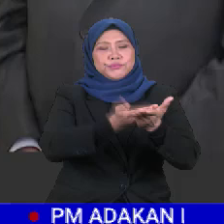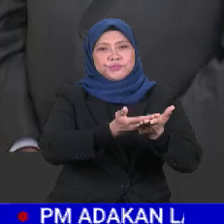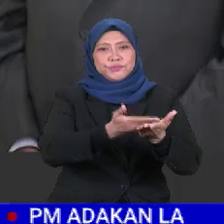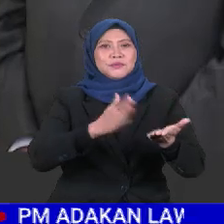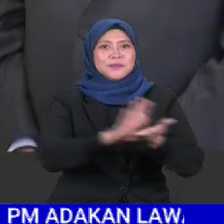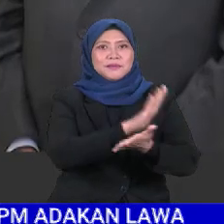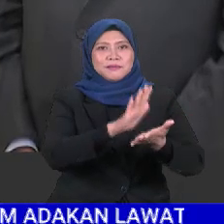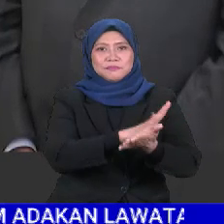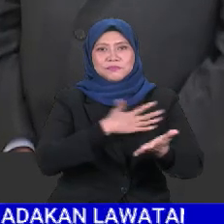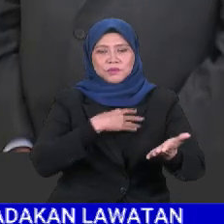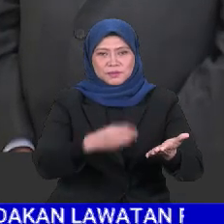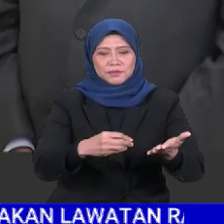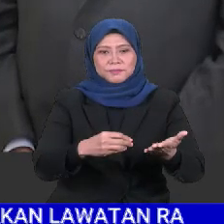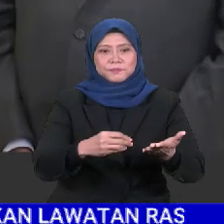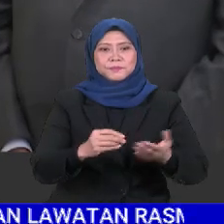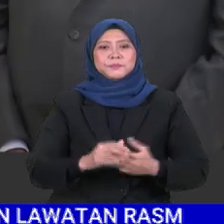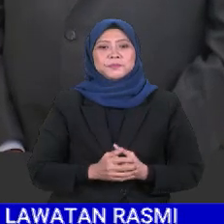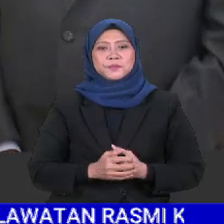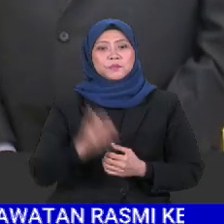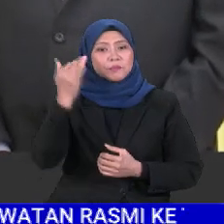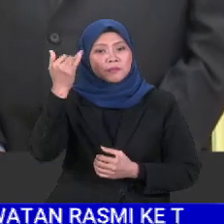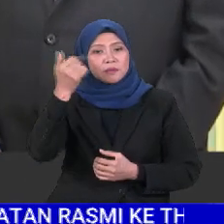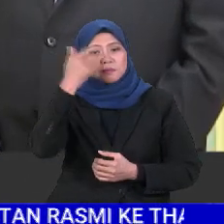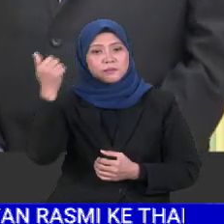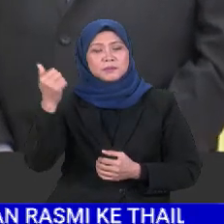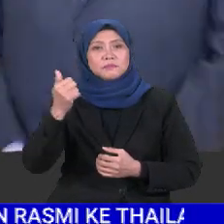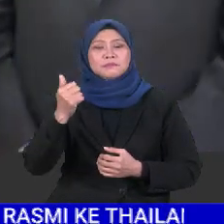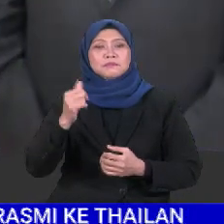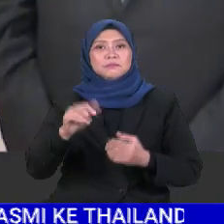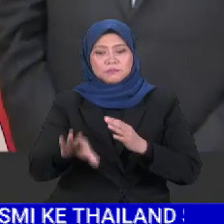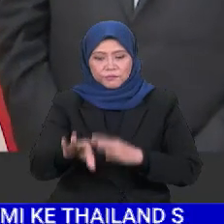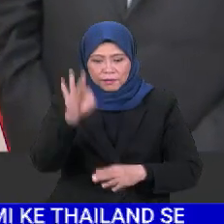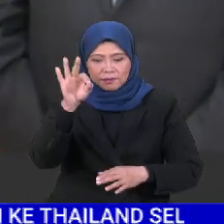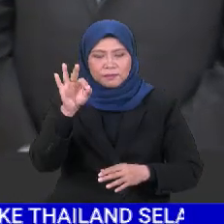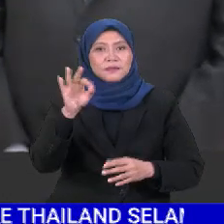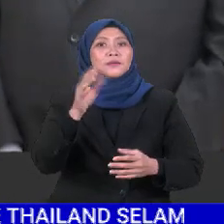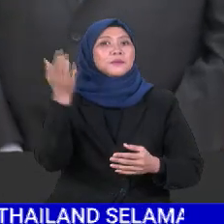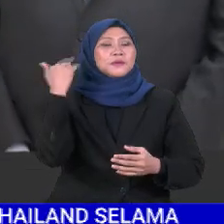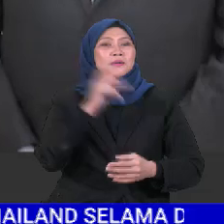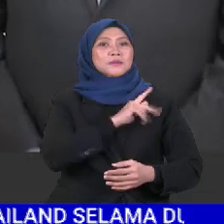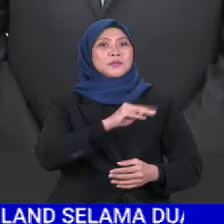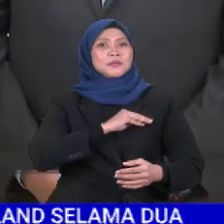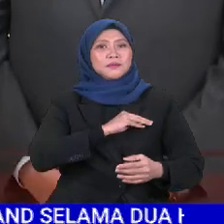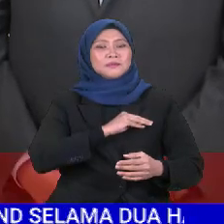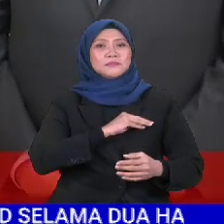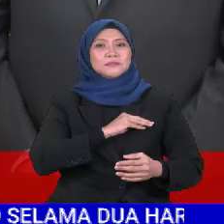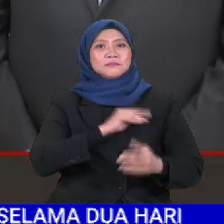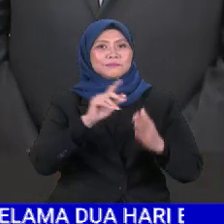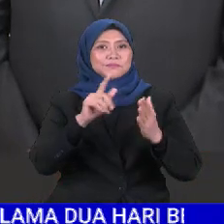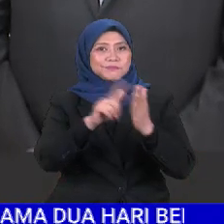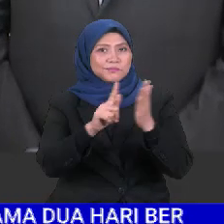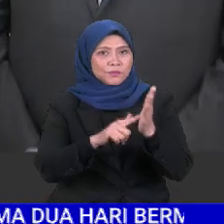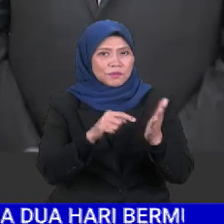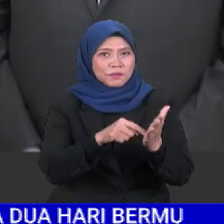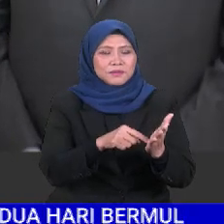white paper uh primarily because um of the findings by the ministry or the ministry of law on the